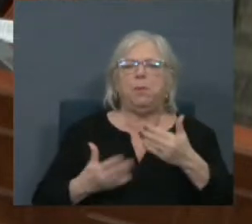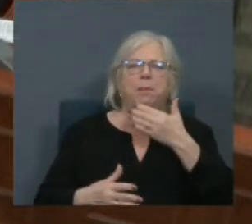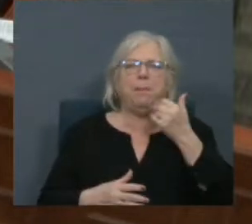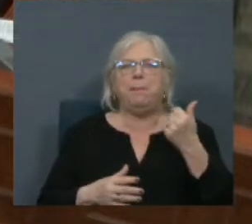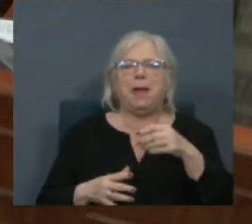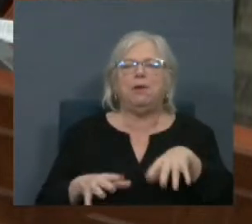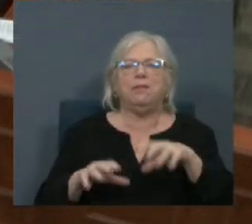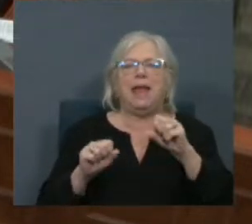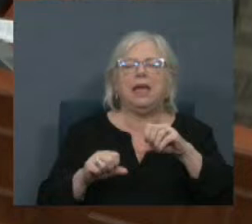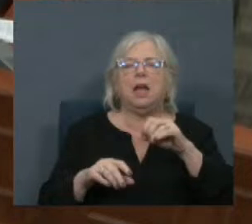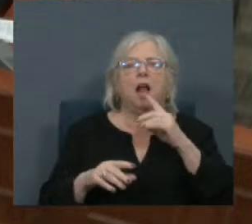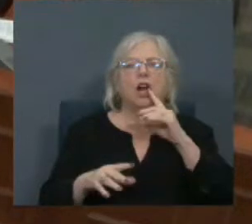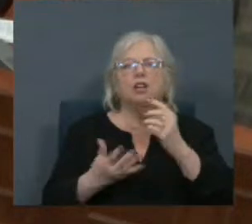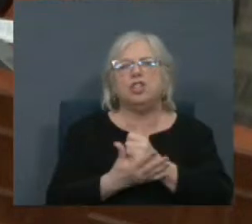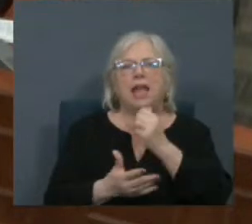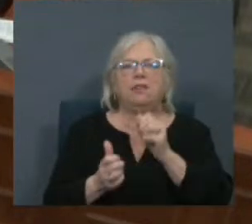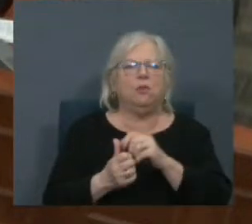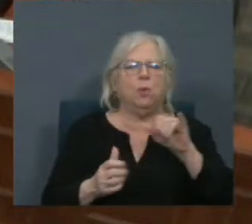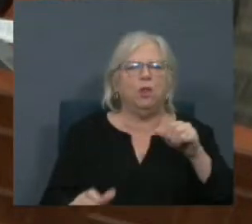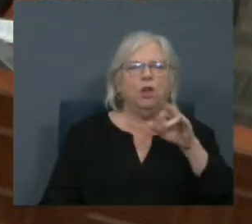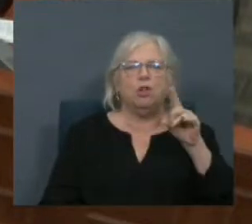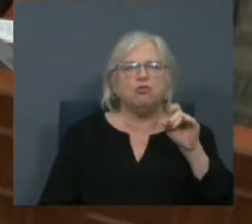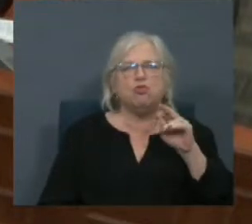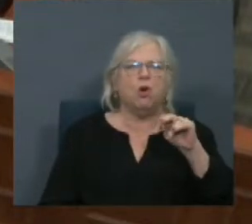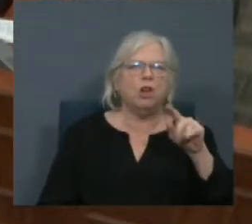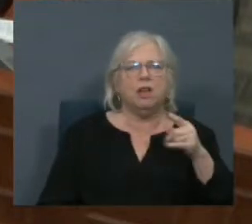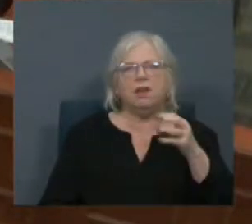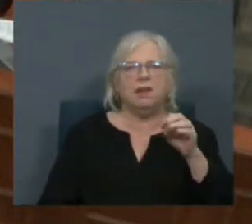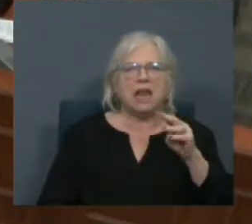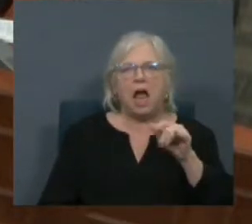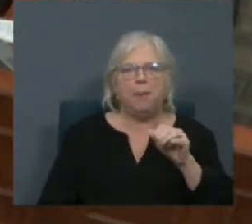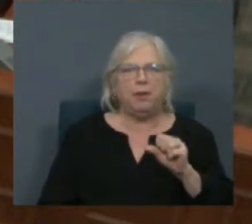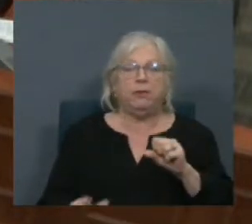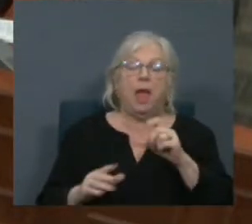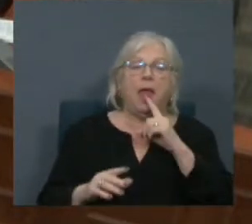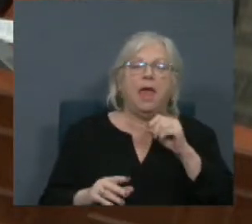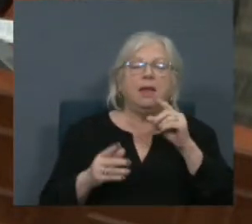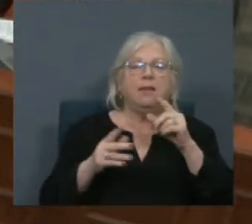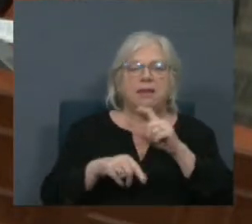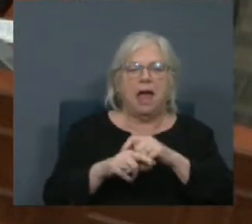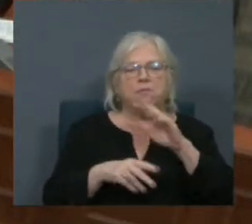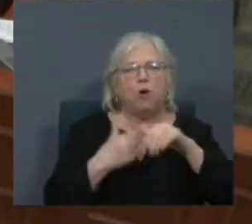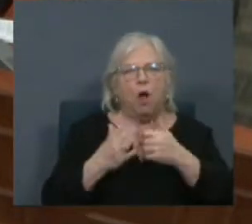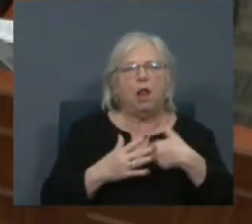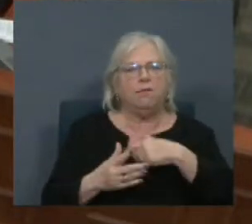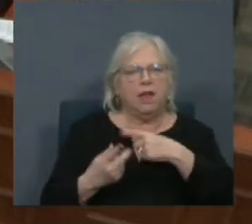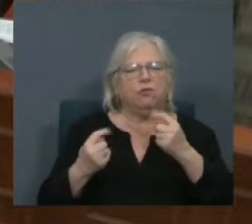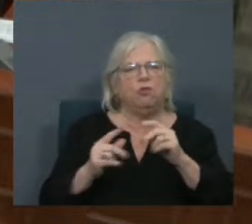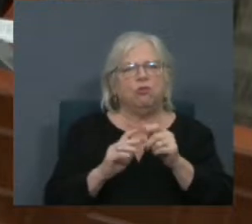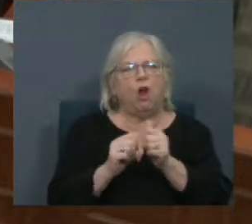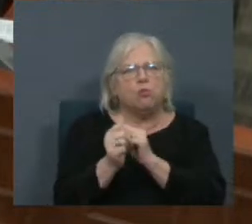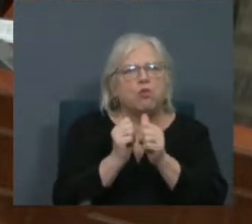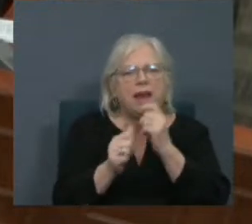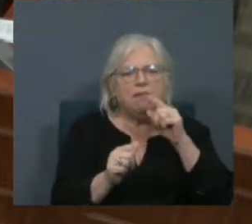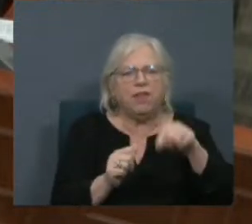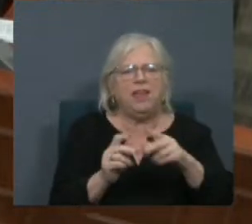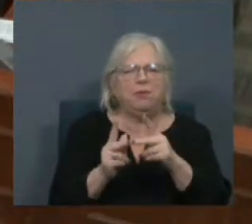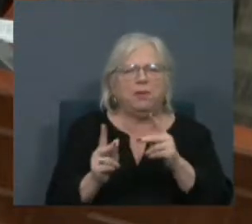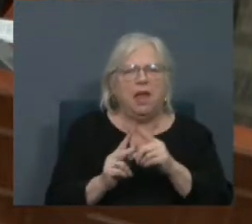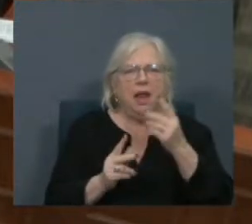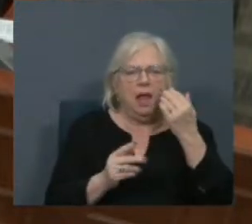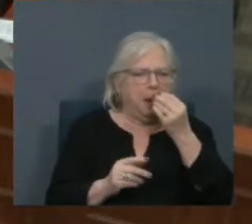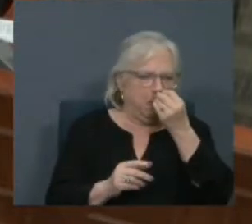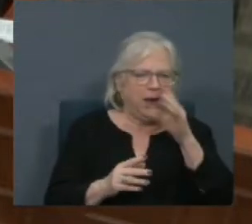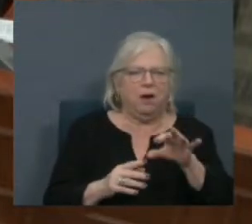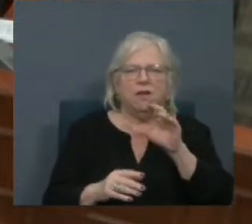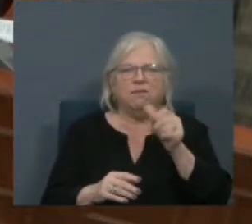chances with Jordan Thomas, regardless. And it's time for all of us to start running for these positions. I don't care if 5, 10 people